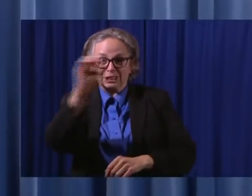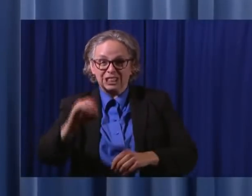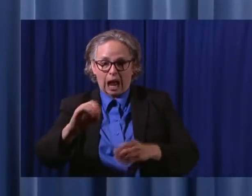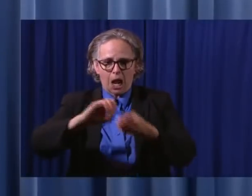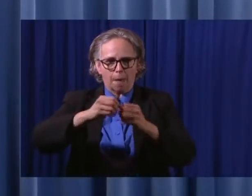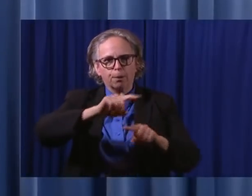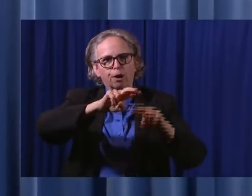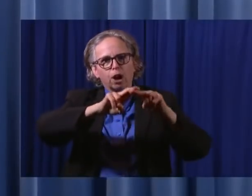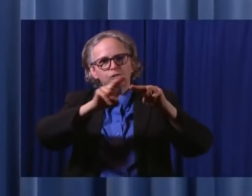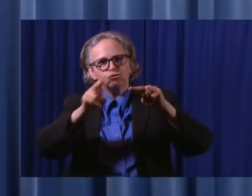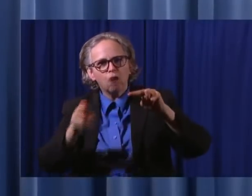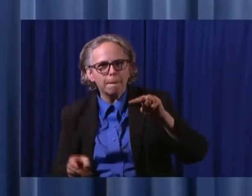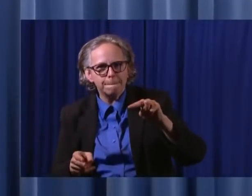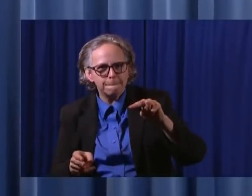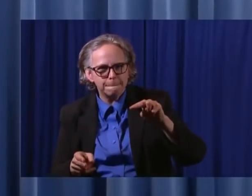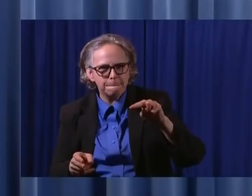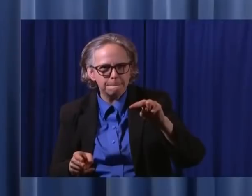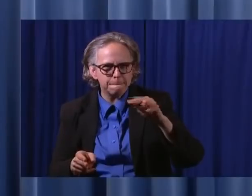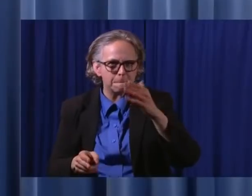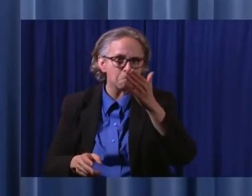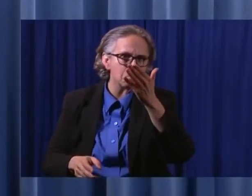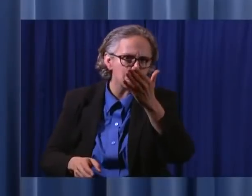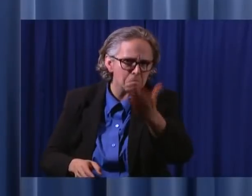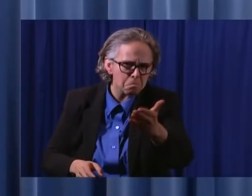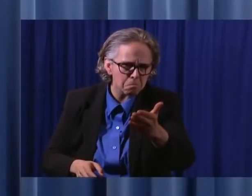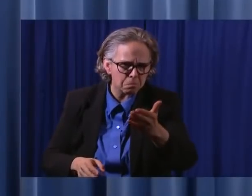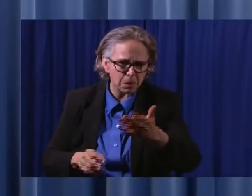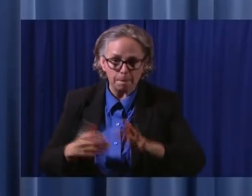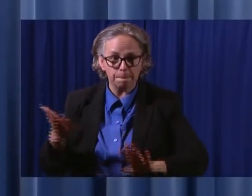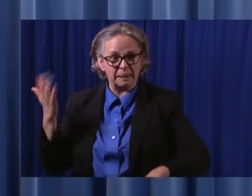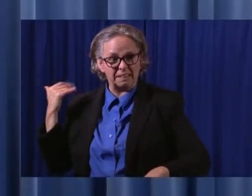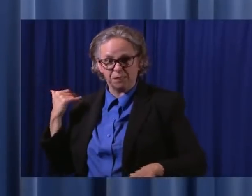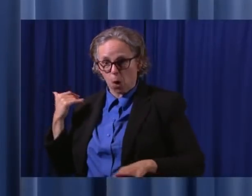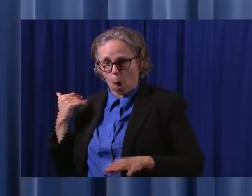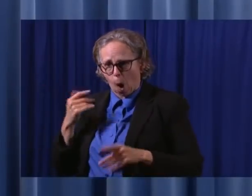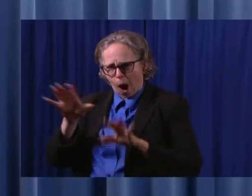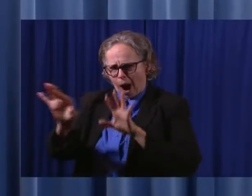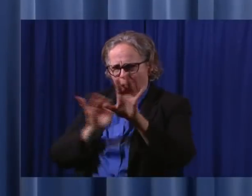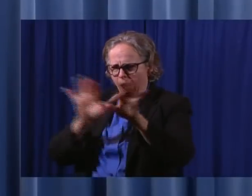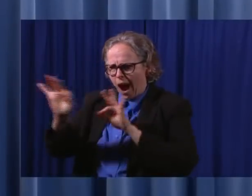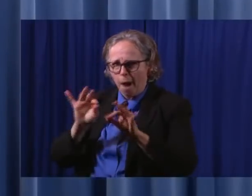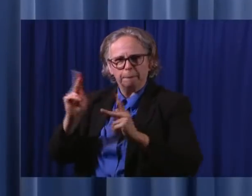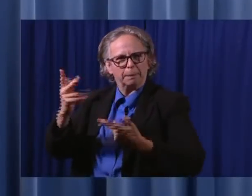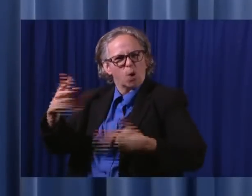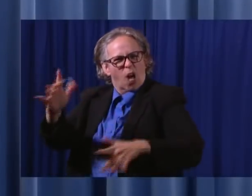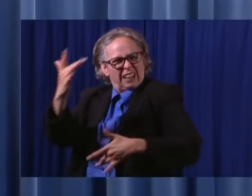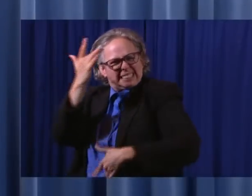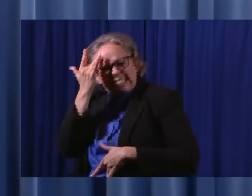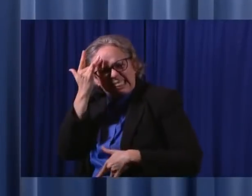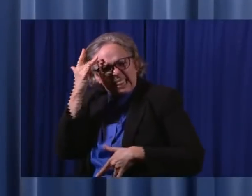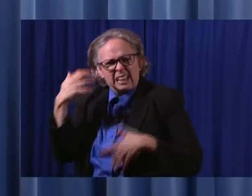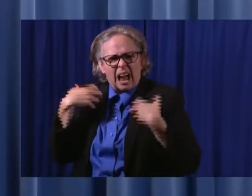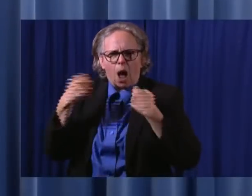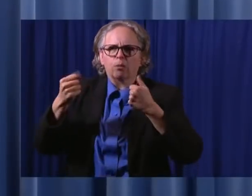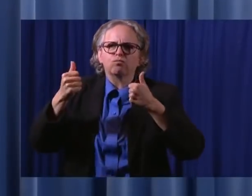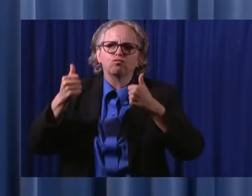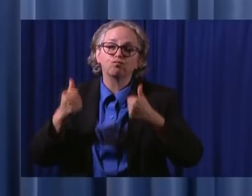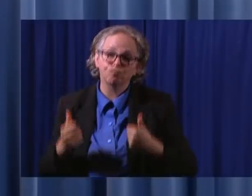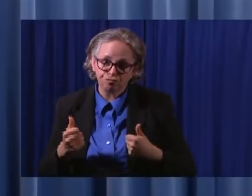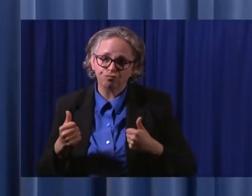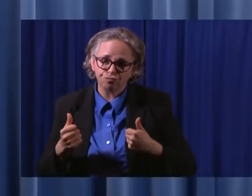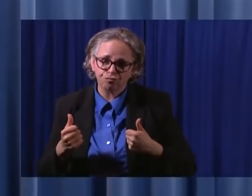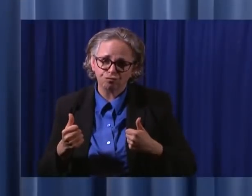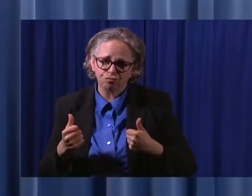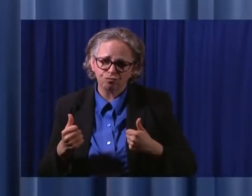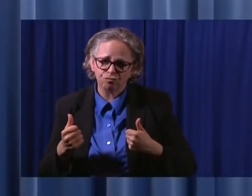the symptoms, but also people who have no symptoms at all. That has not happened. It's not gone up dramatically, but it certainly has not.